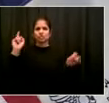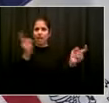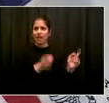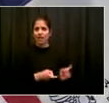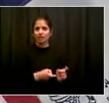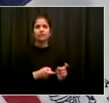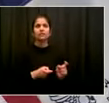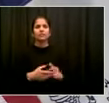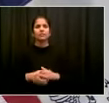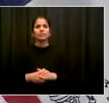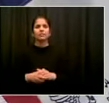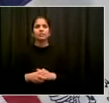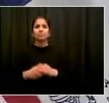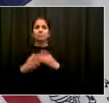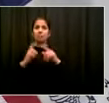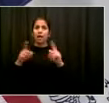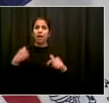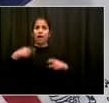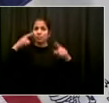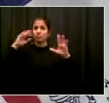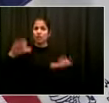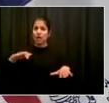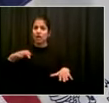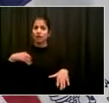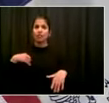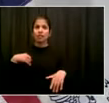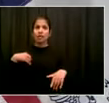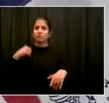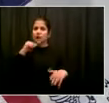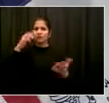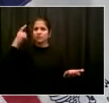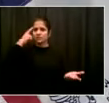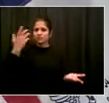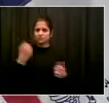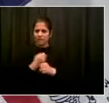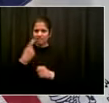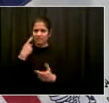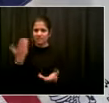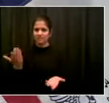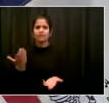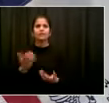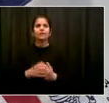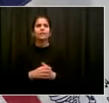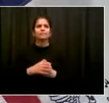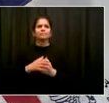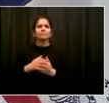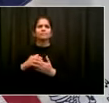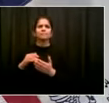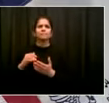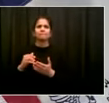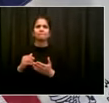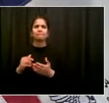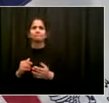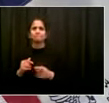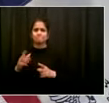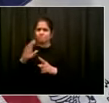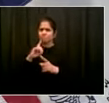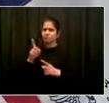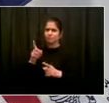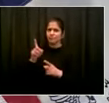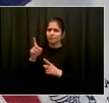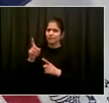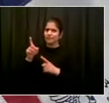this. It makes no sense to relax such a fundamental standard when we're still fighting this war and we got the variants on top of that.